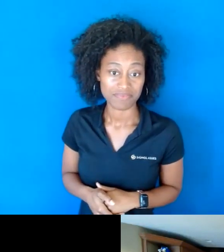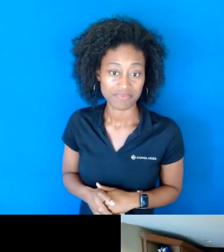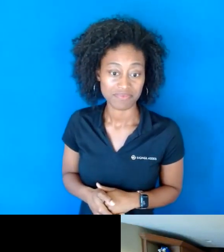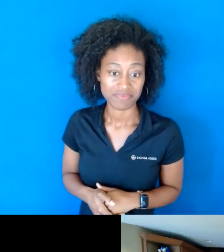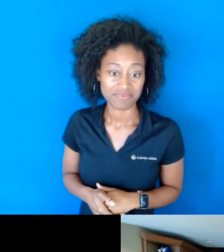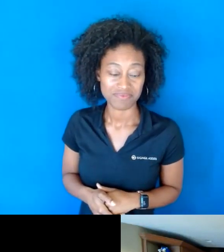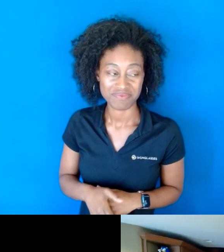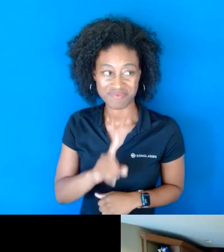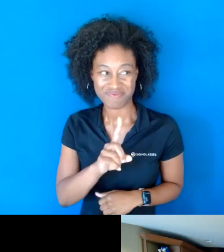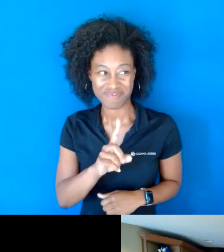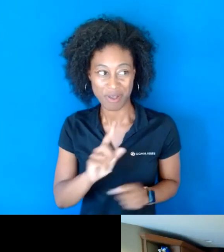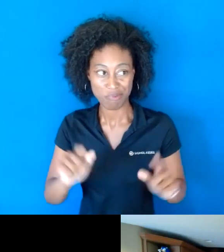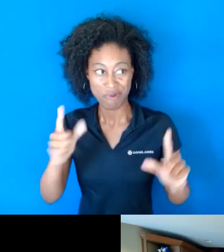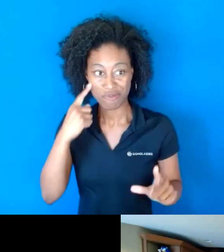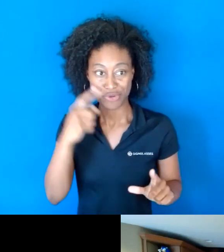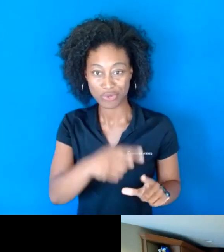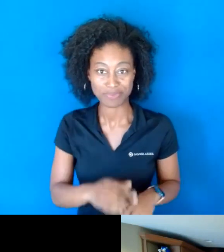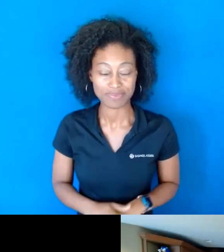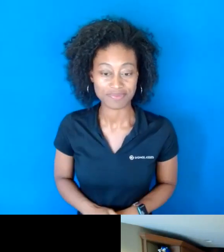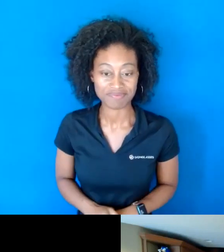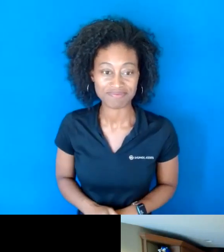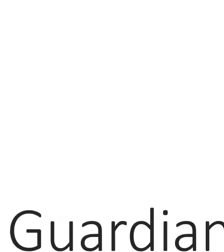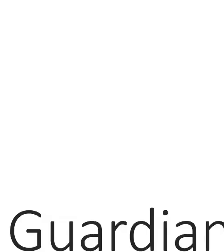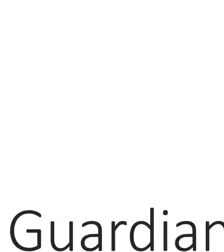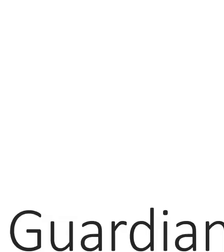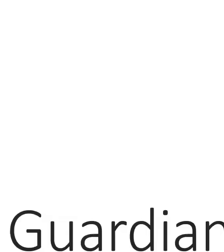Yeah, let me pull those up really quick.